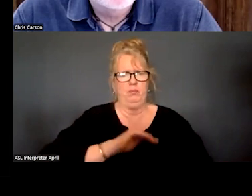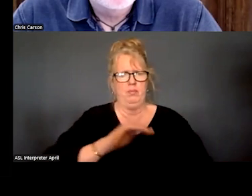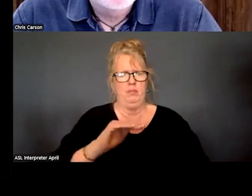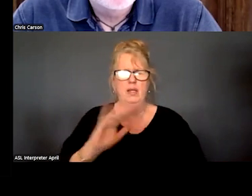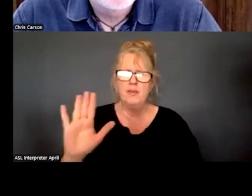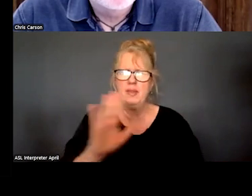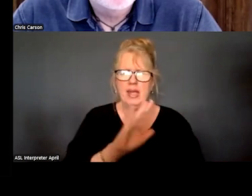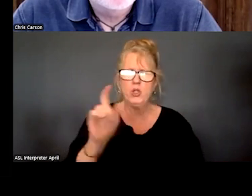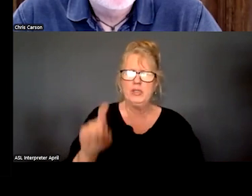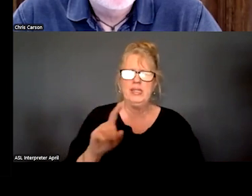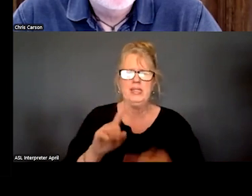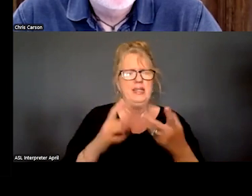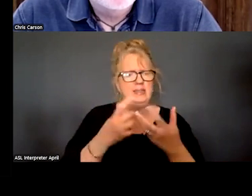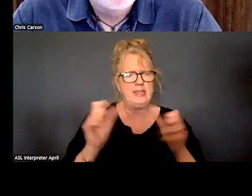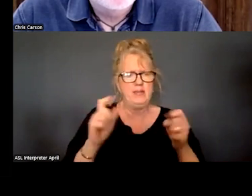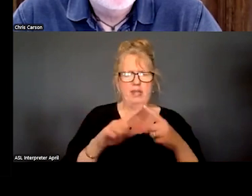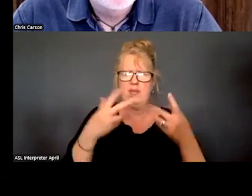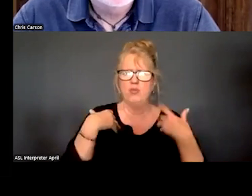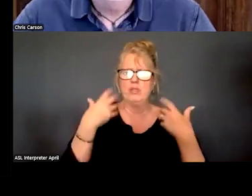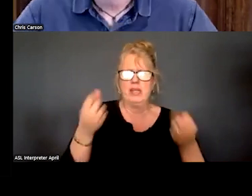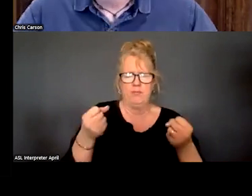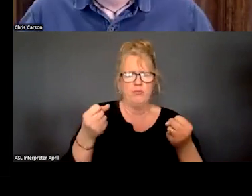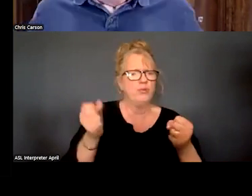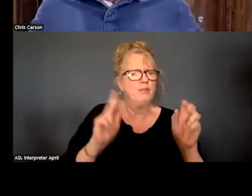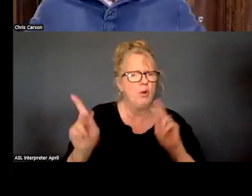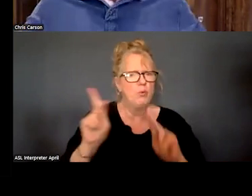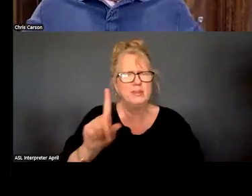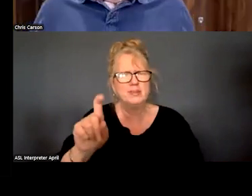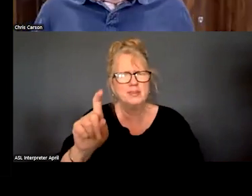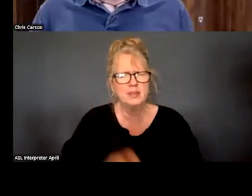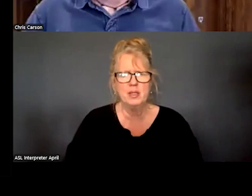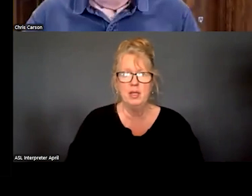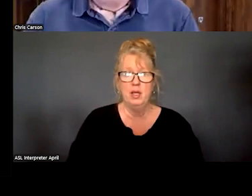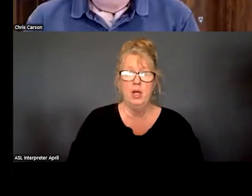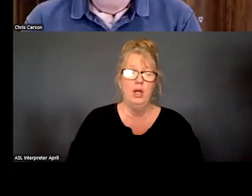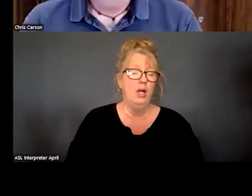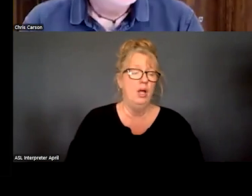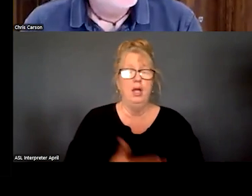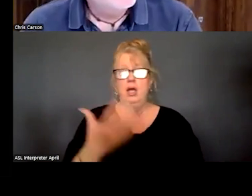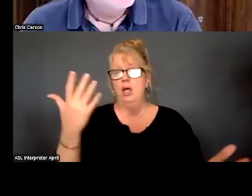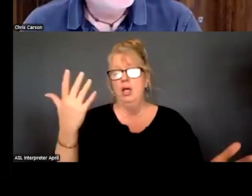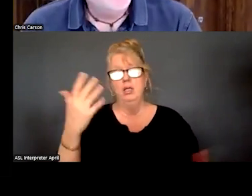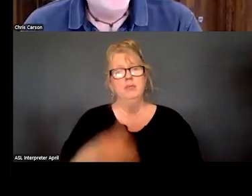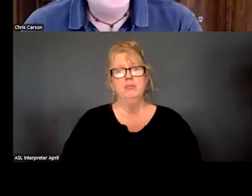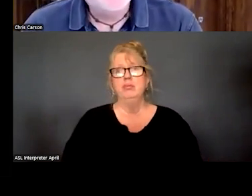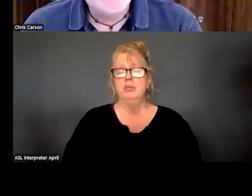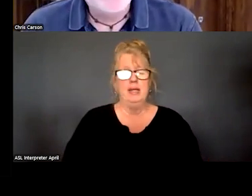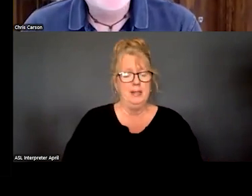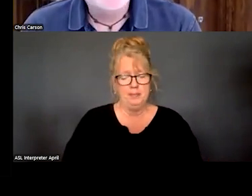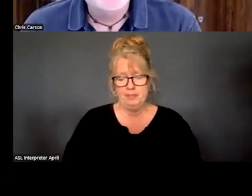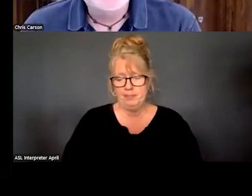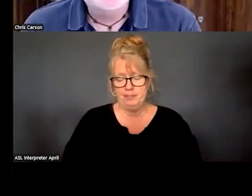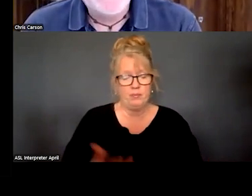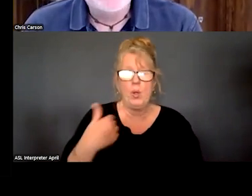it's safe and a recovery focused environment? Oh my goodness, David. We define